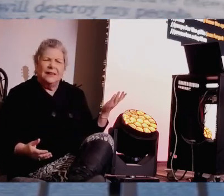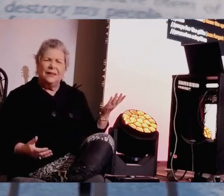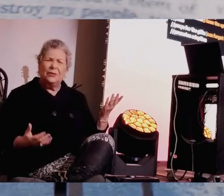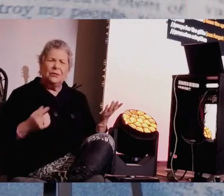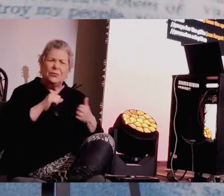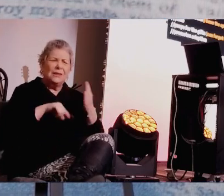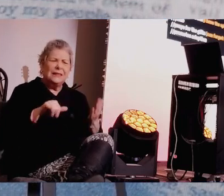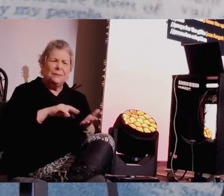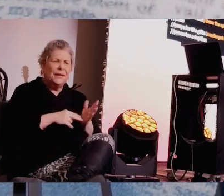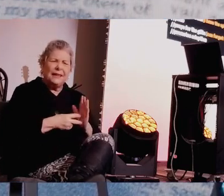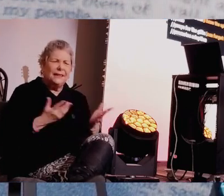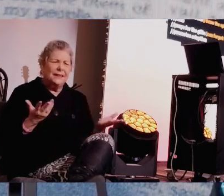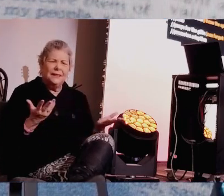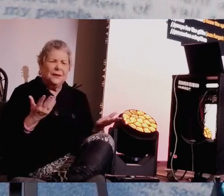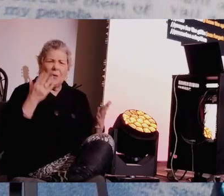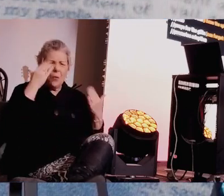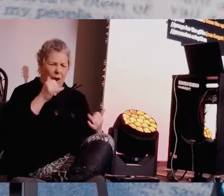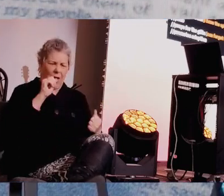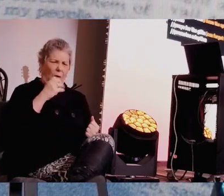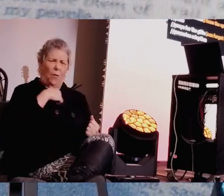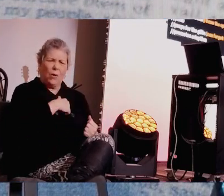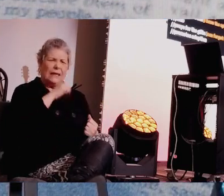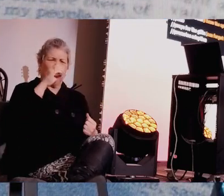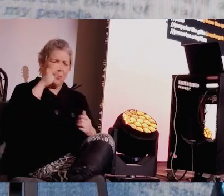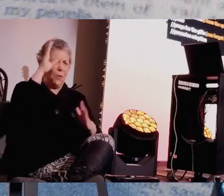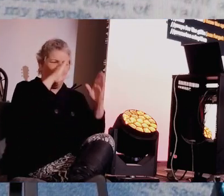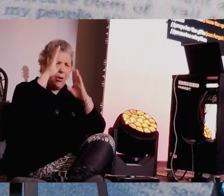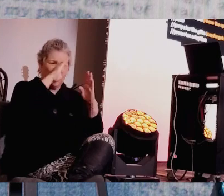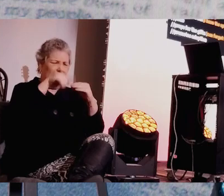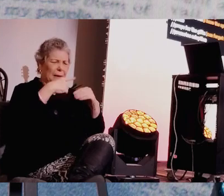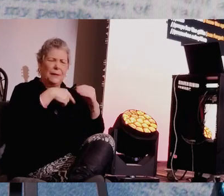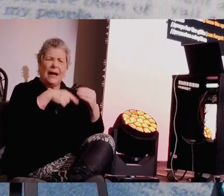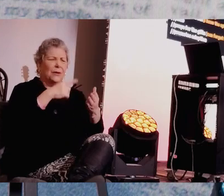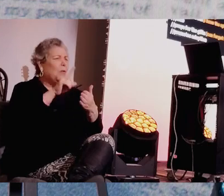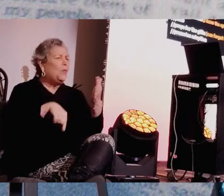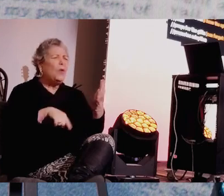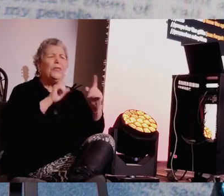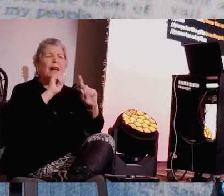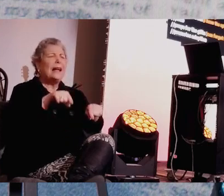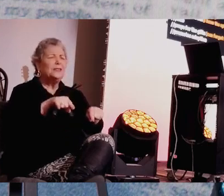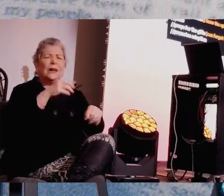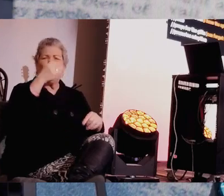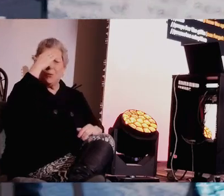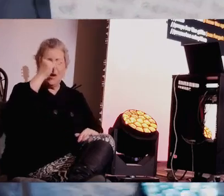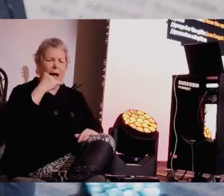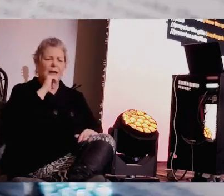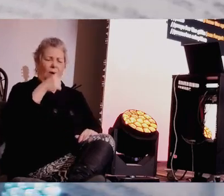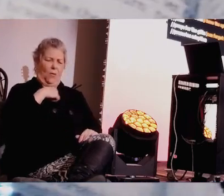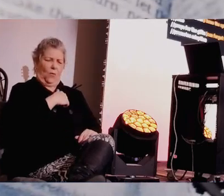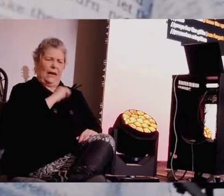that? Where are we going with this stuff? Why are we so worried about what the answer is, and why aren't we just worried